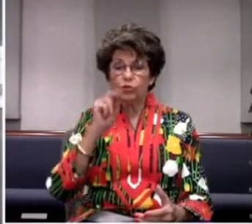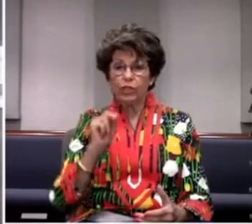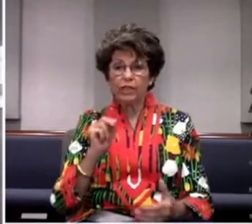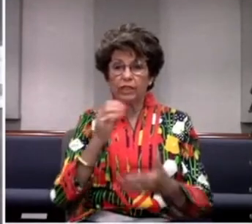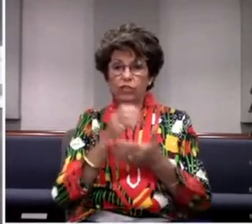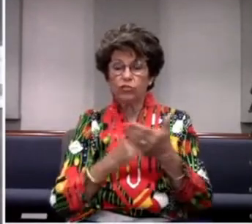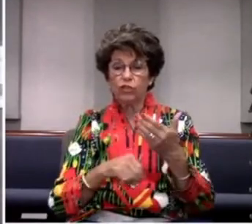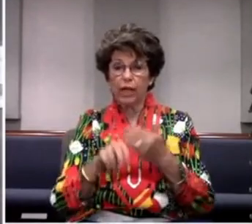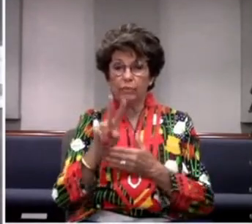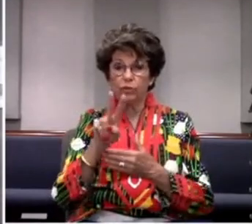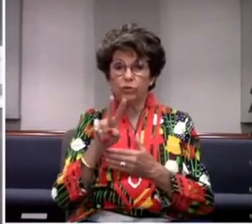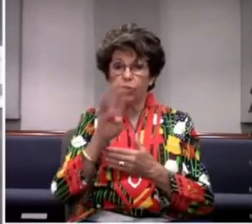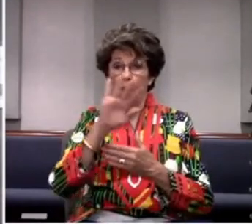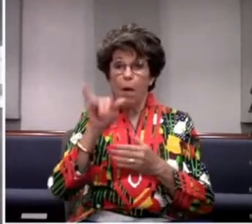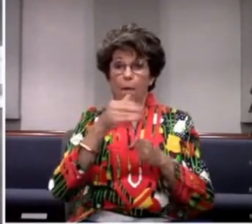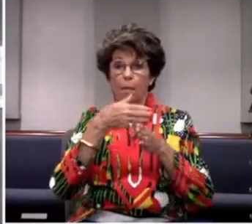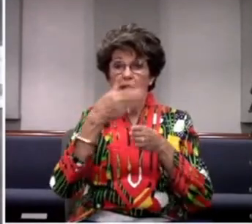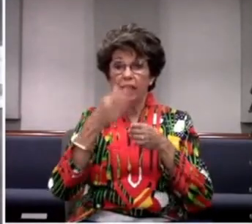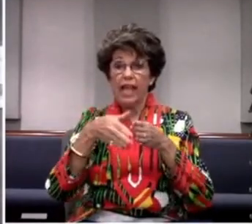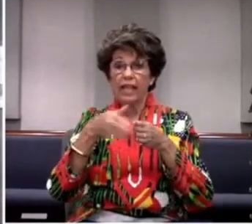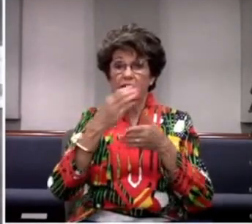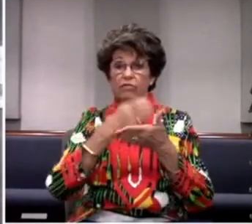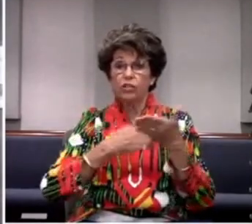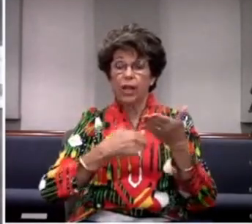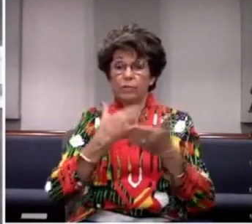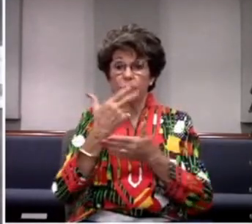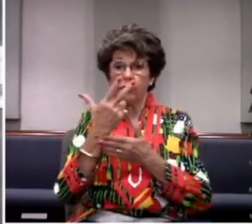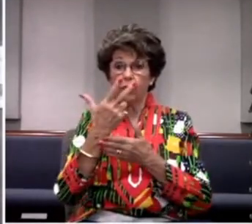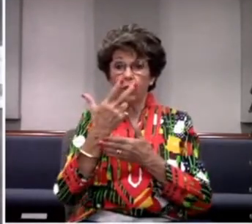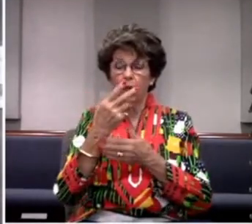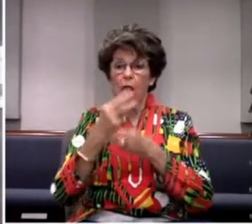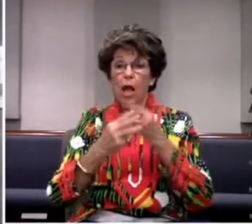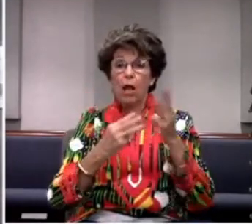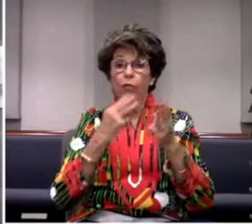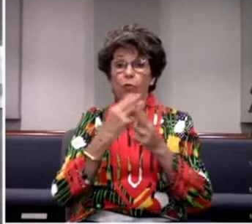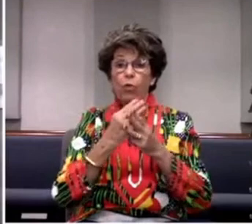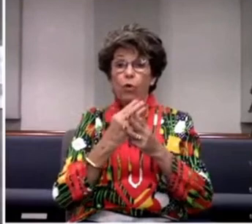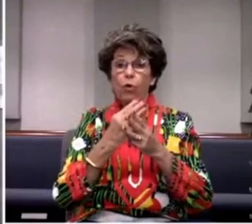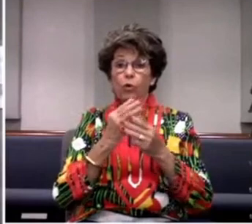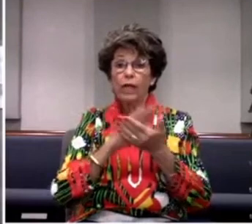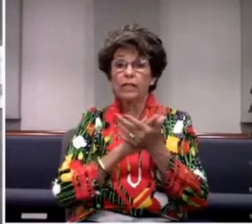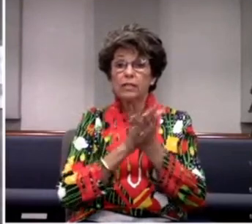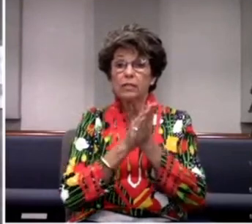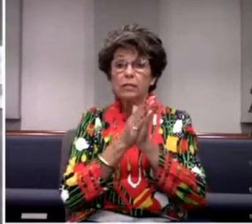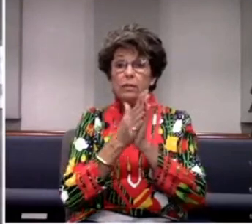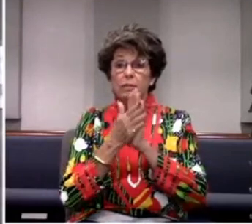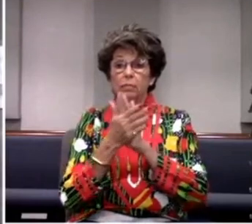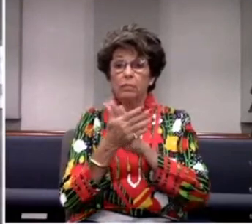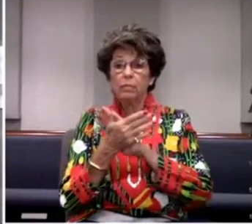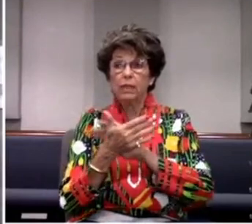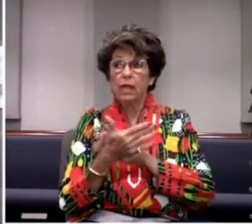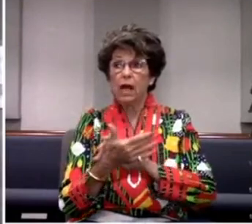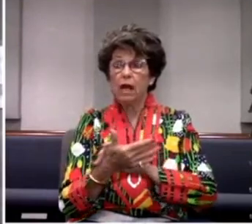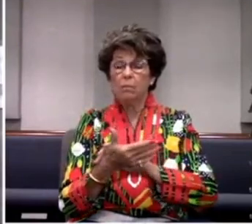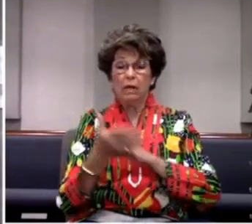end of Genesis chapter number 3, the world has become messed